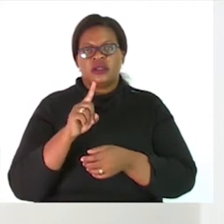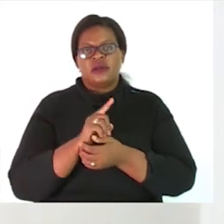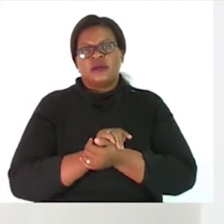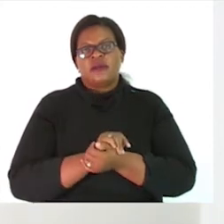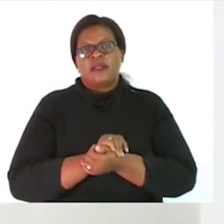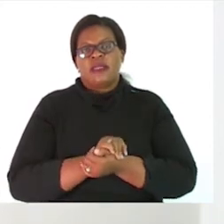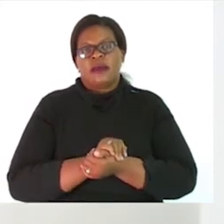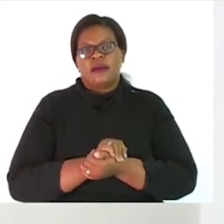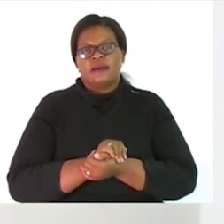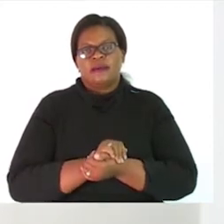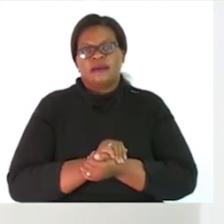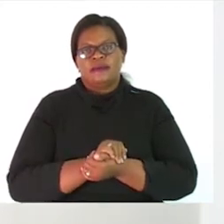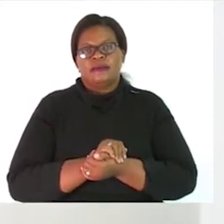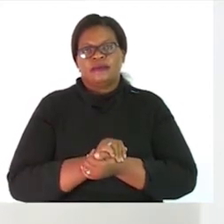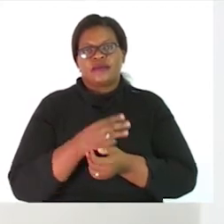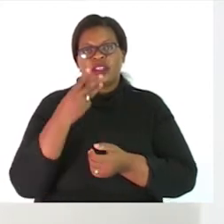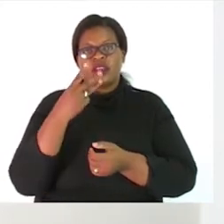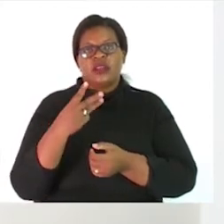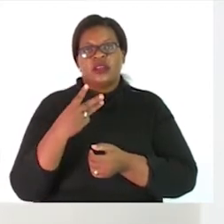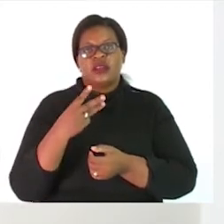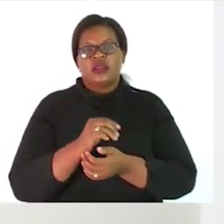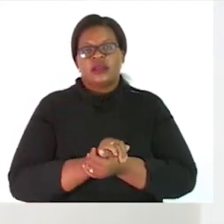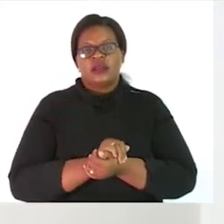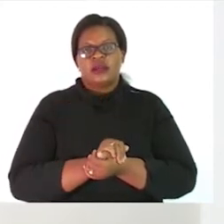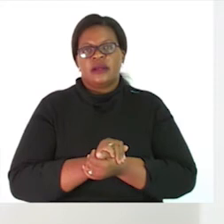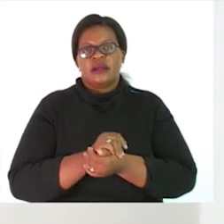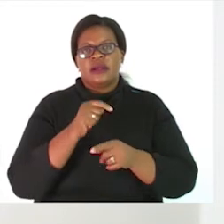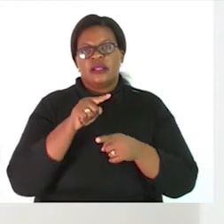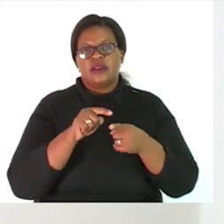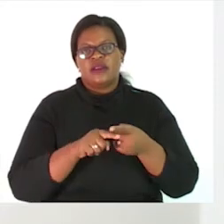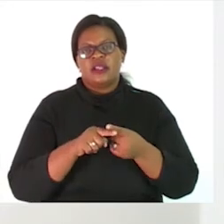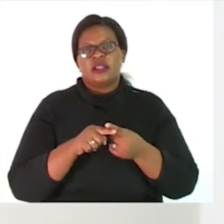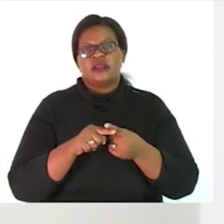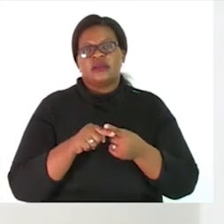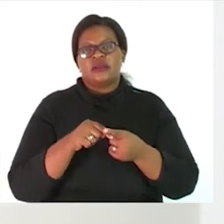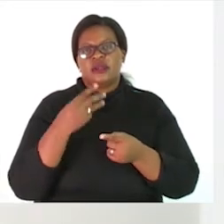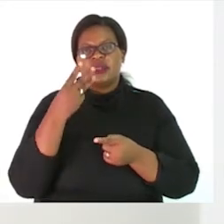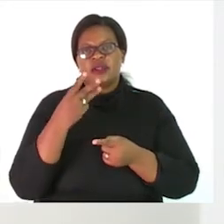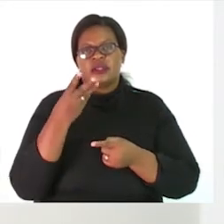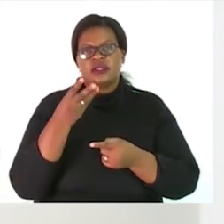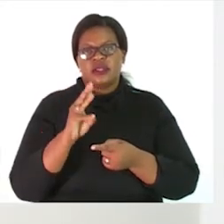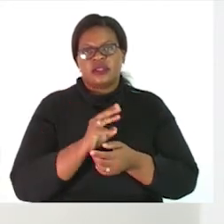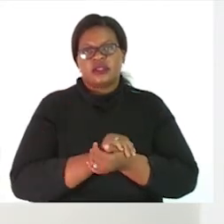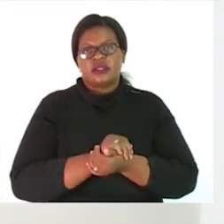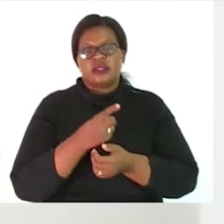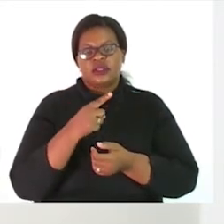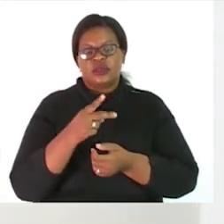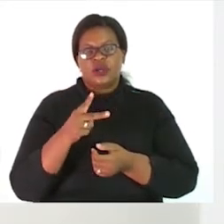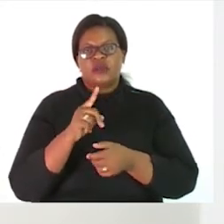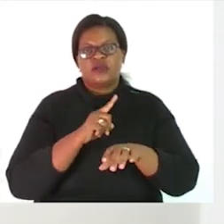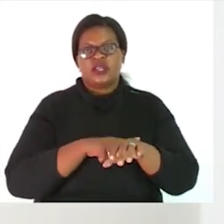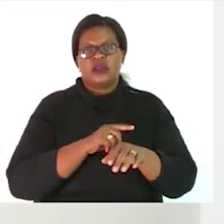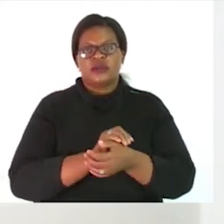boy. And 3? 12 times. 3 divide into 36, 12 times.